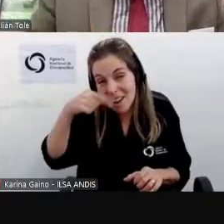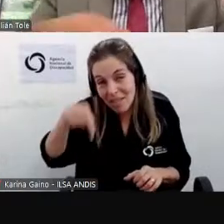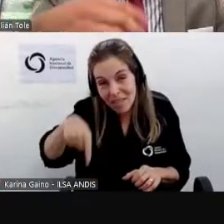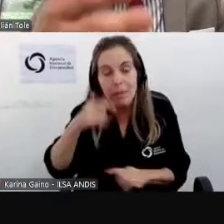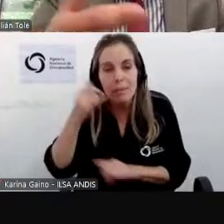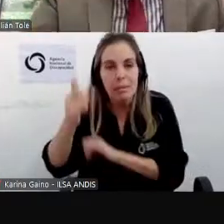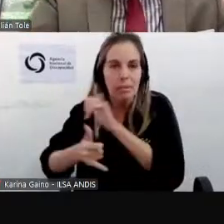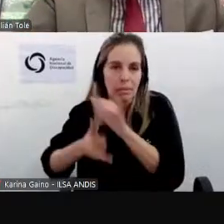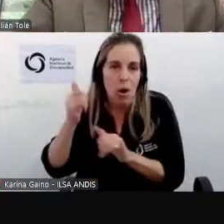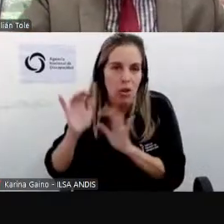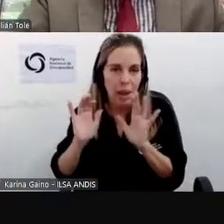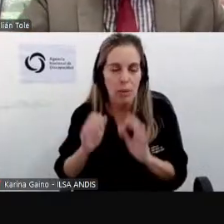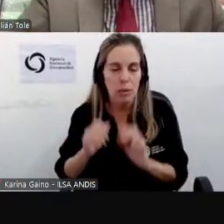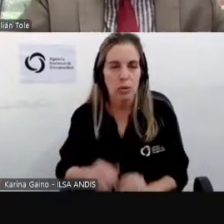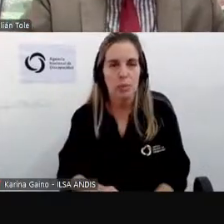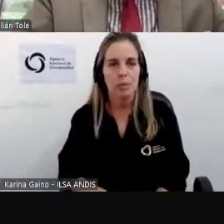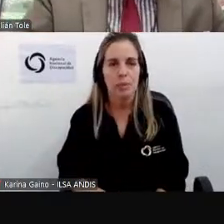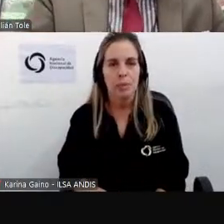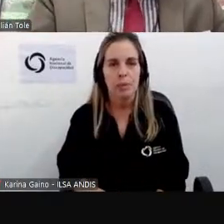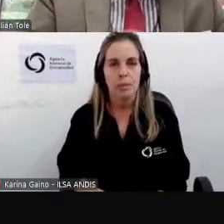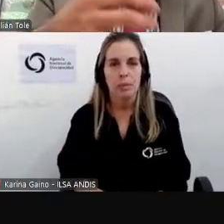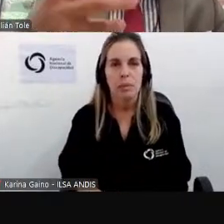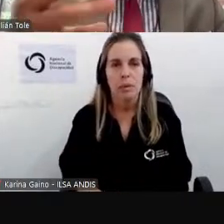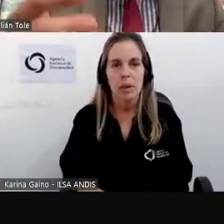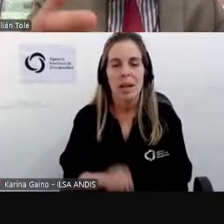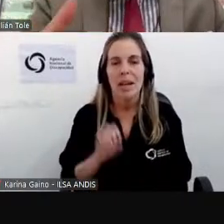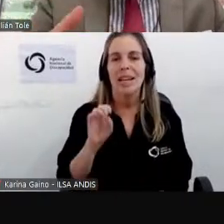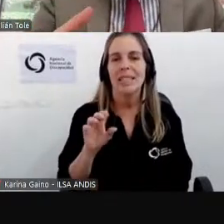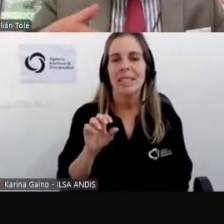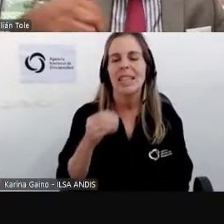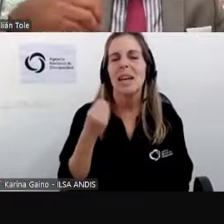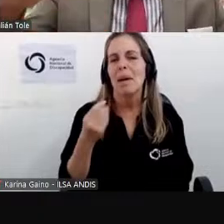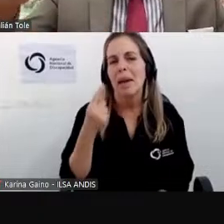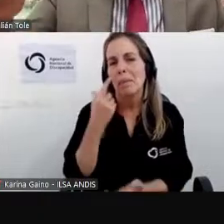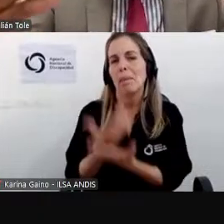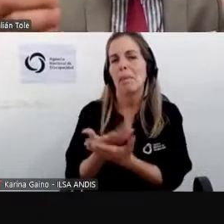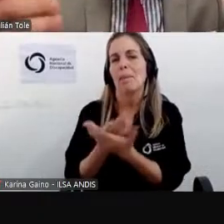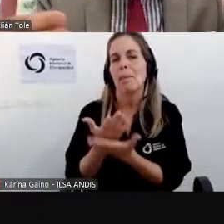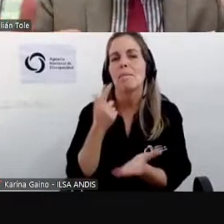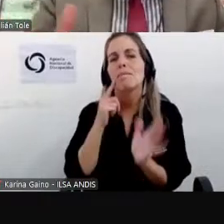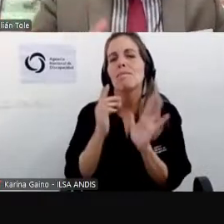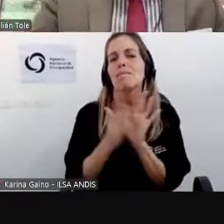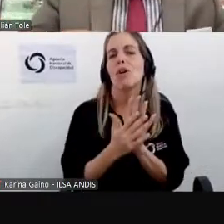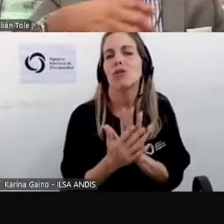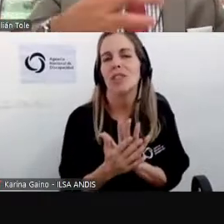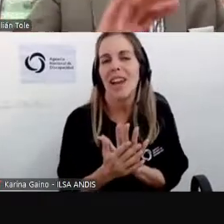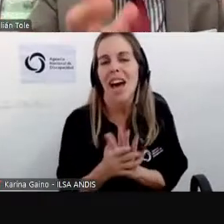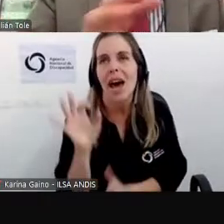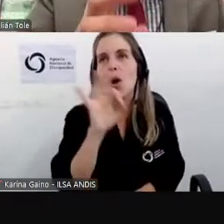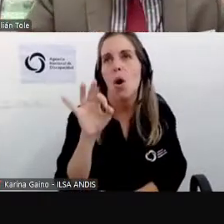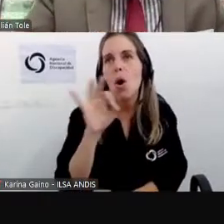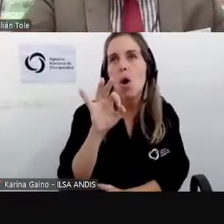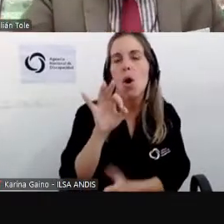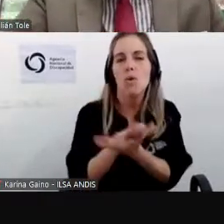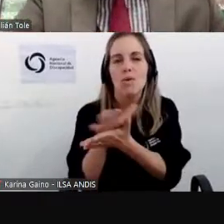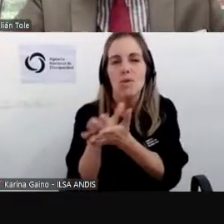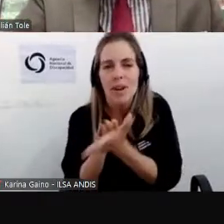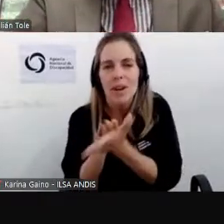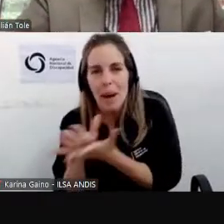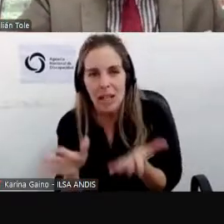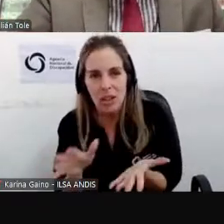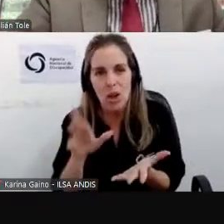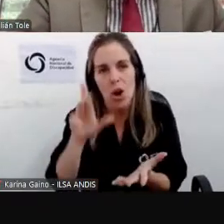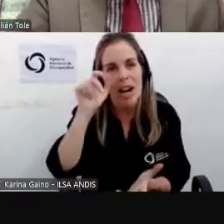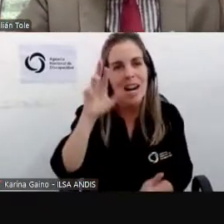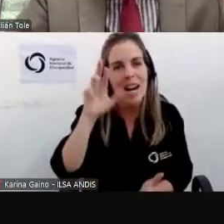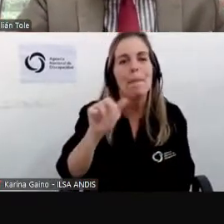to mention at the end of this presentation that is called accountability or